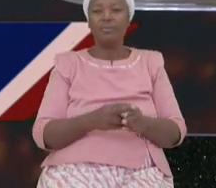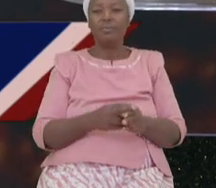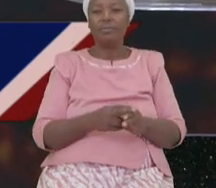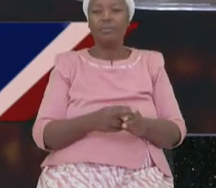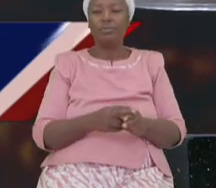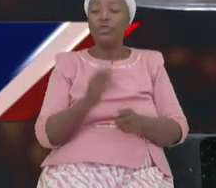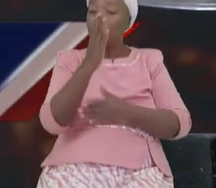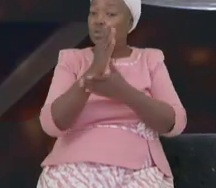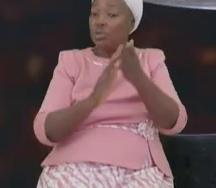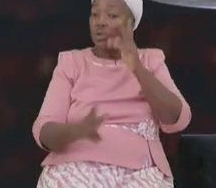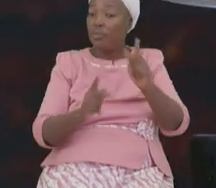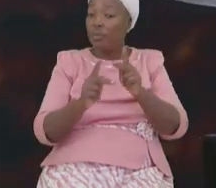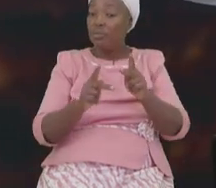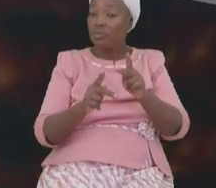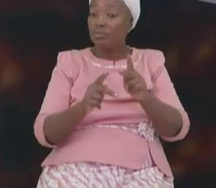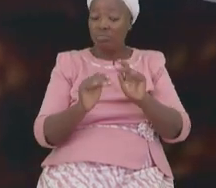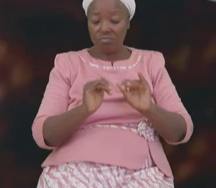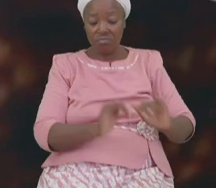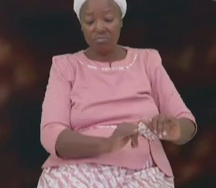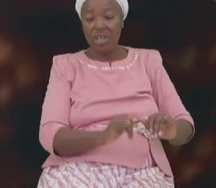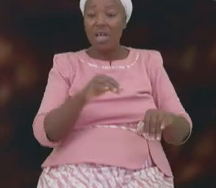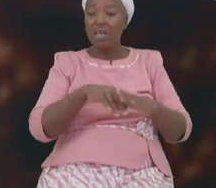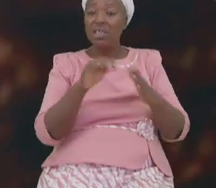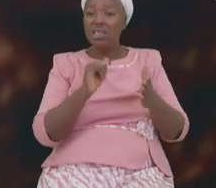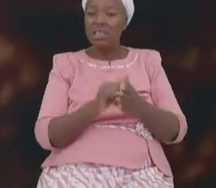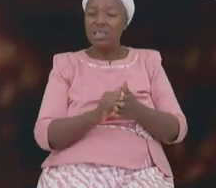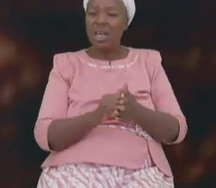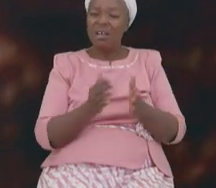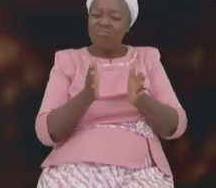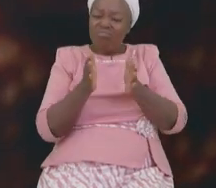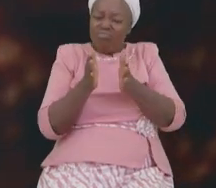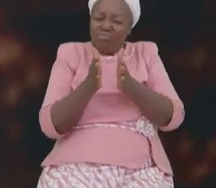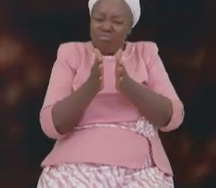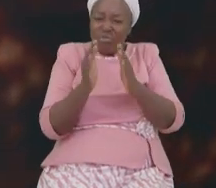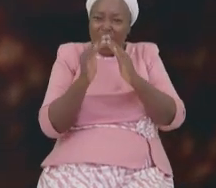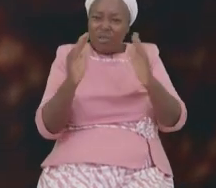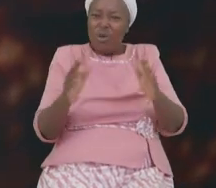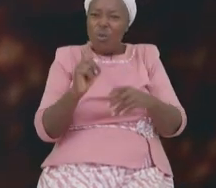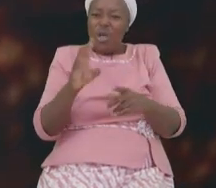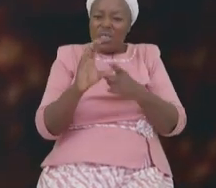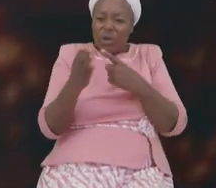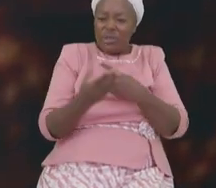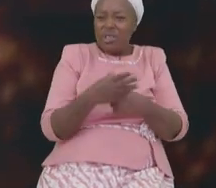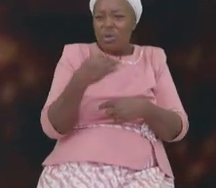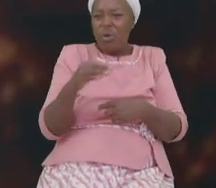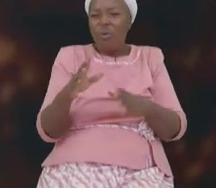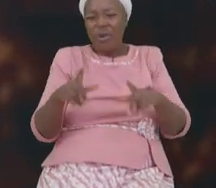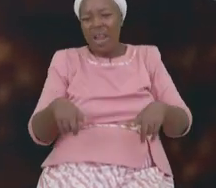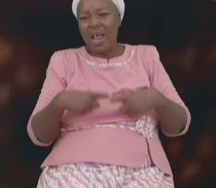Some people remain in that little box where circumstances of life are boxed them